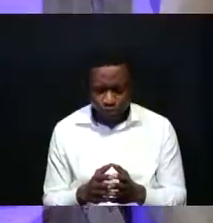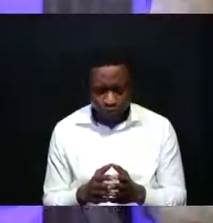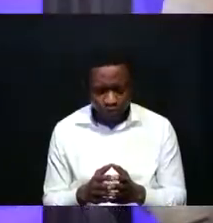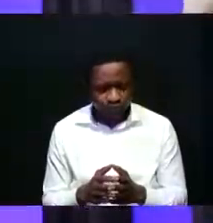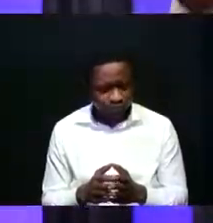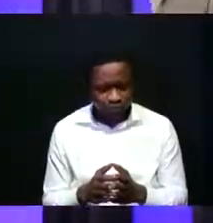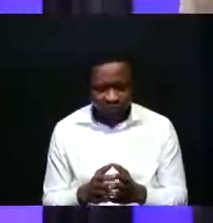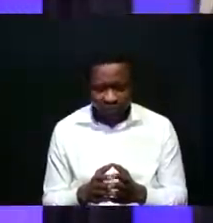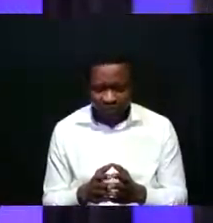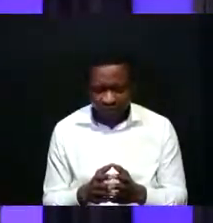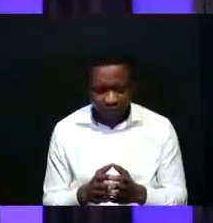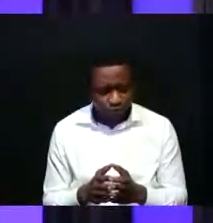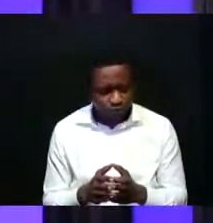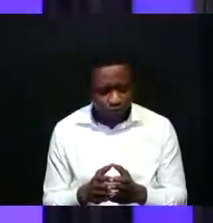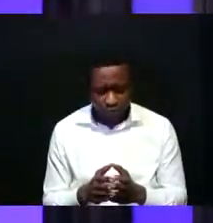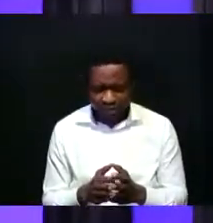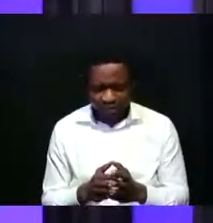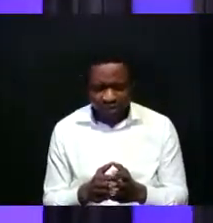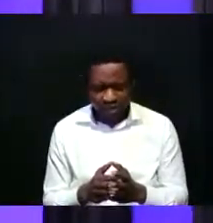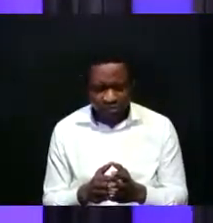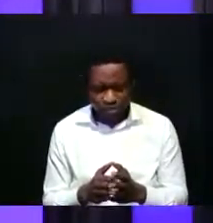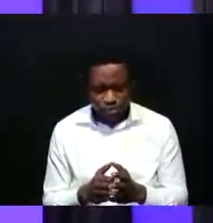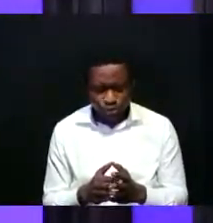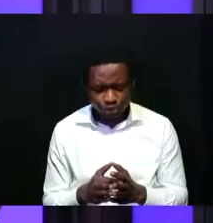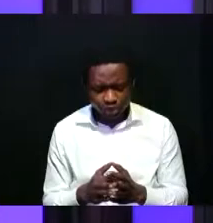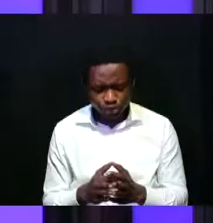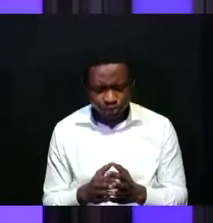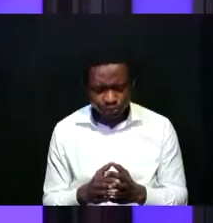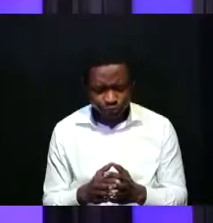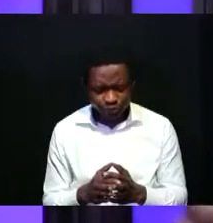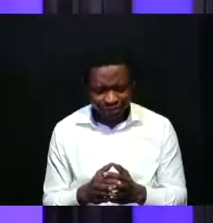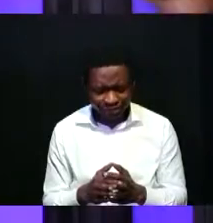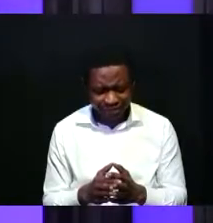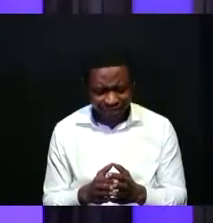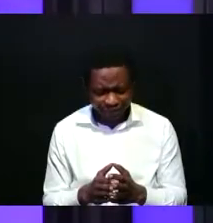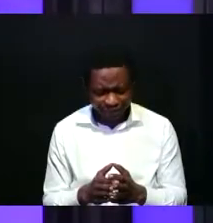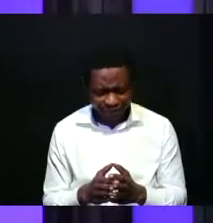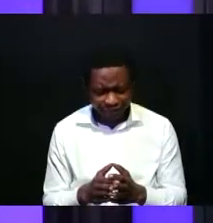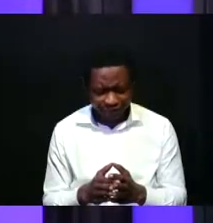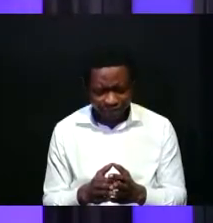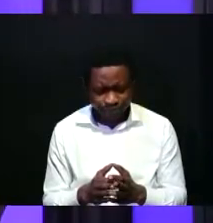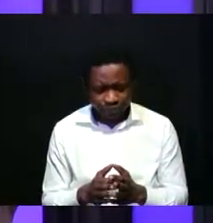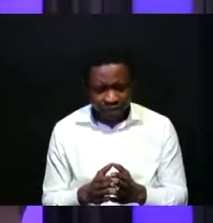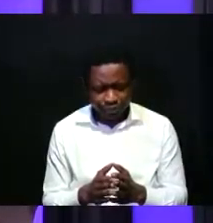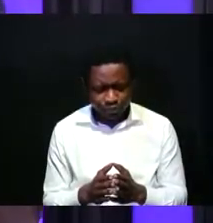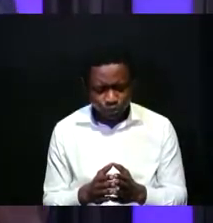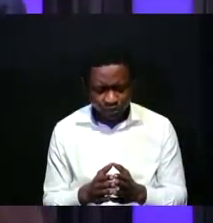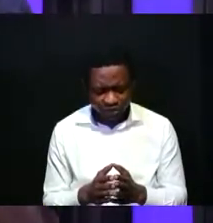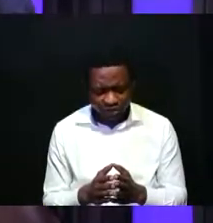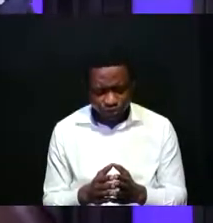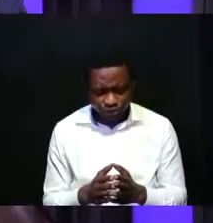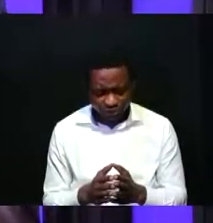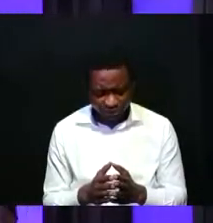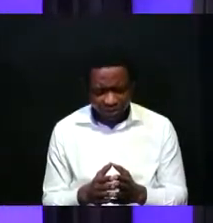this altar set the families ablaze, O God, and get the families unto you, O Lord. Make a